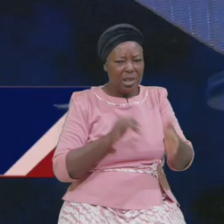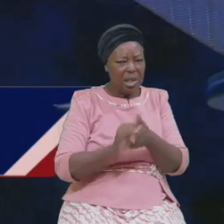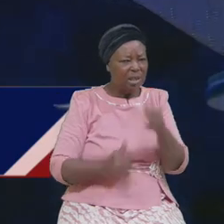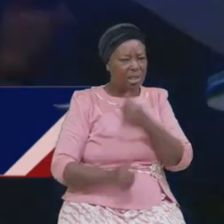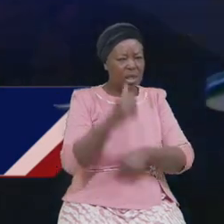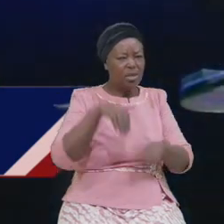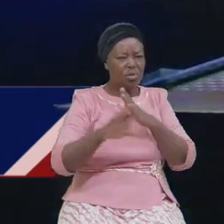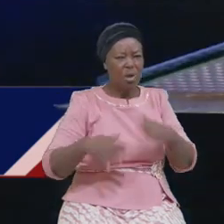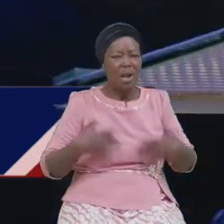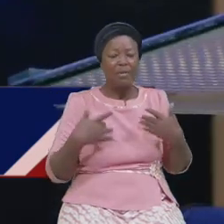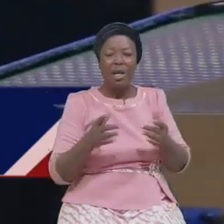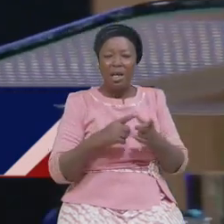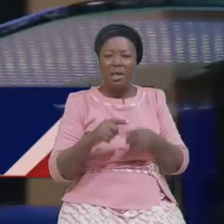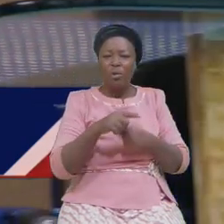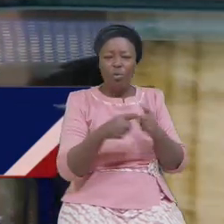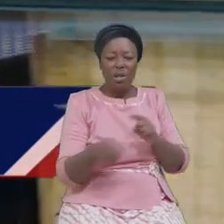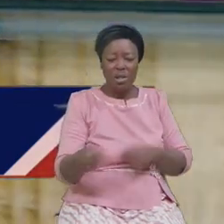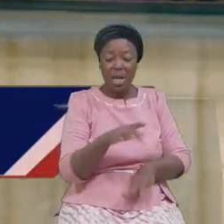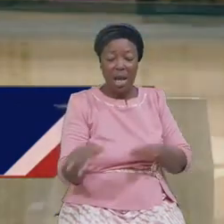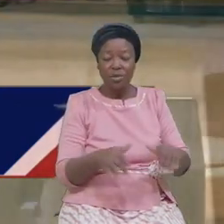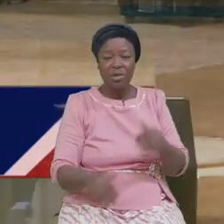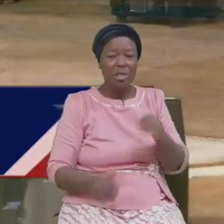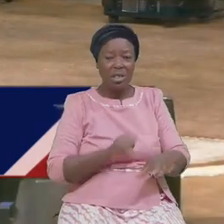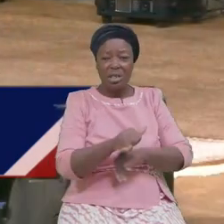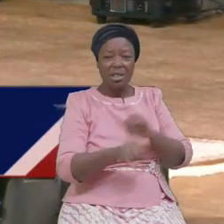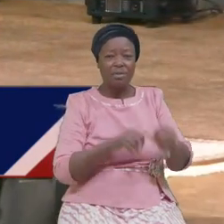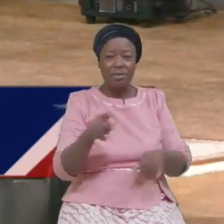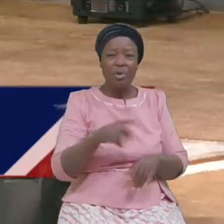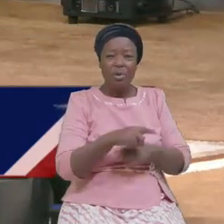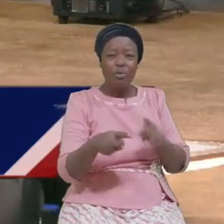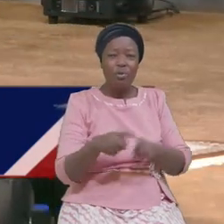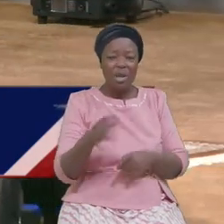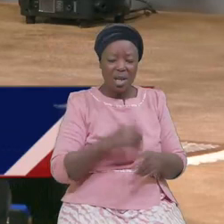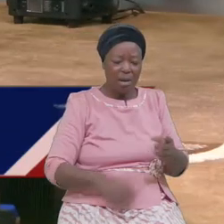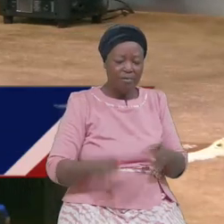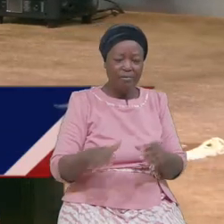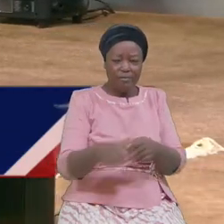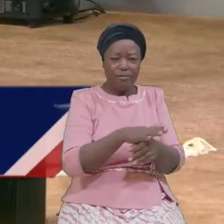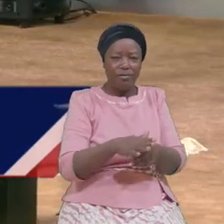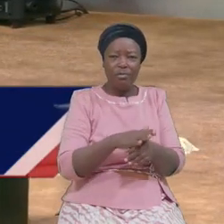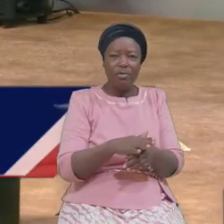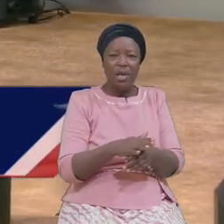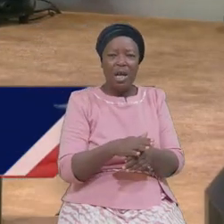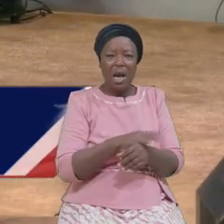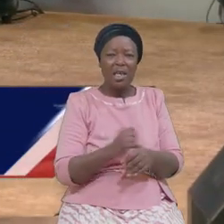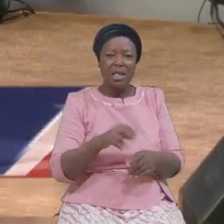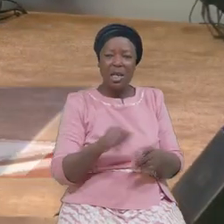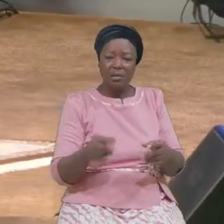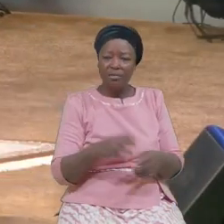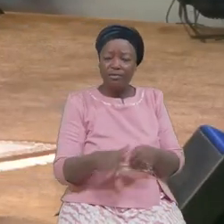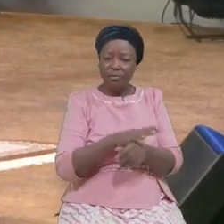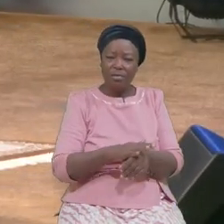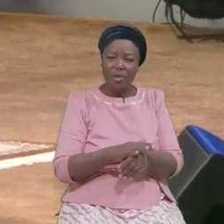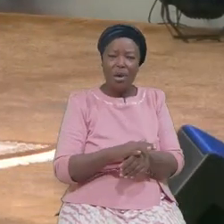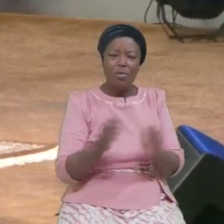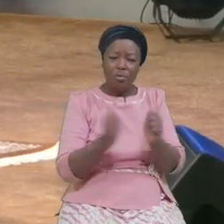your life. When their actions deceive you, when you are surrounded by liars and deceivers,